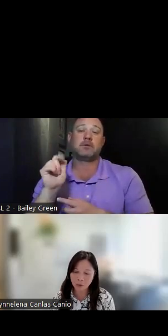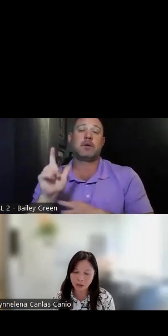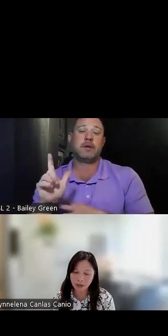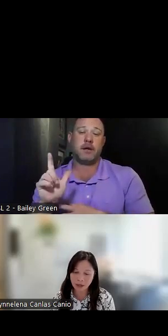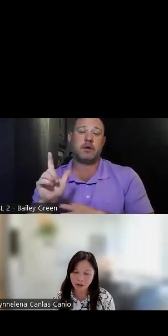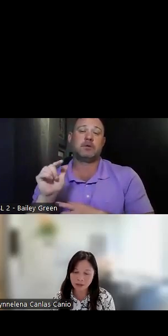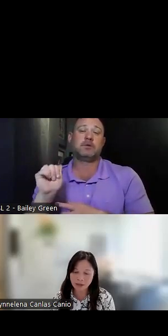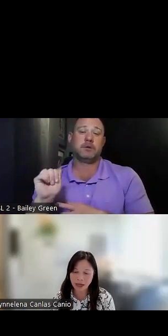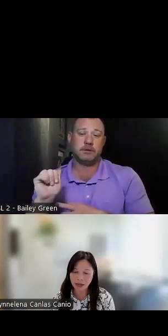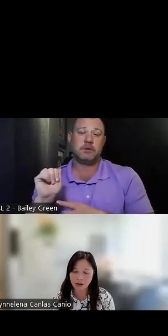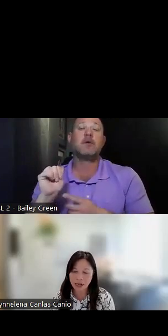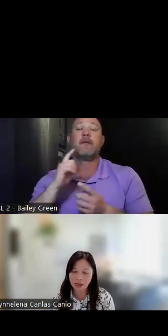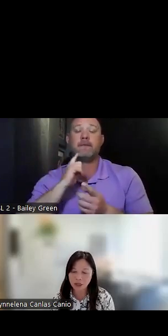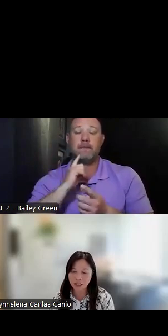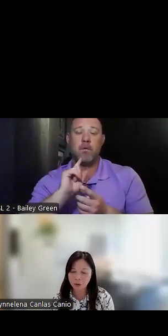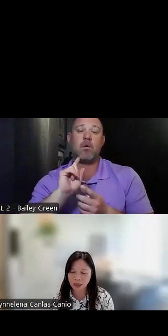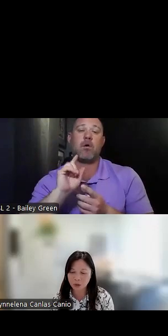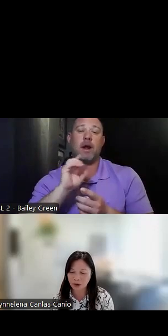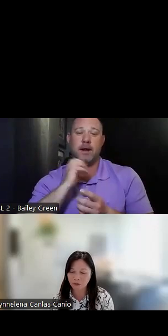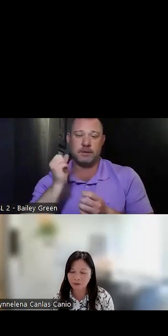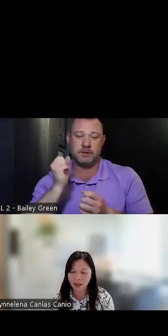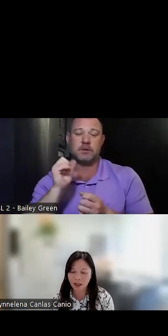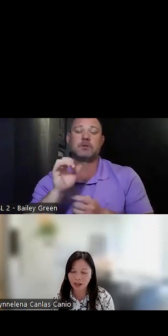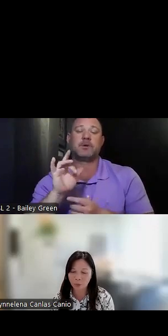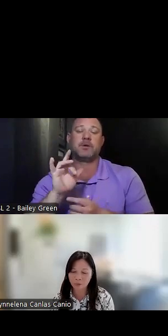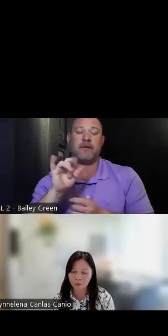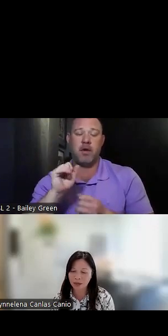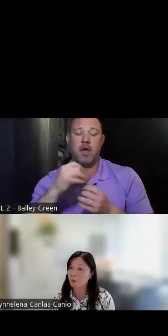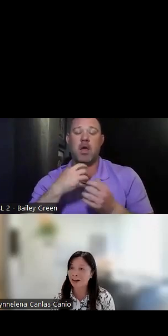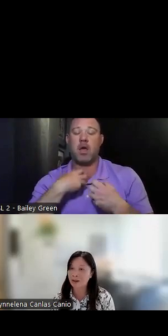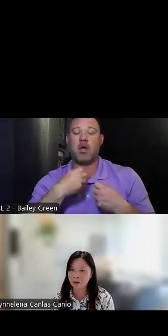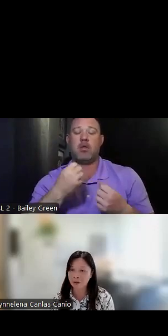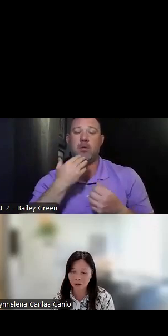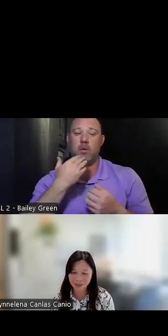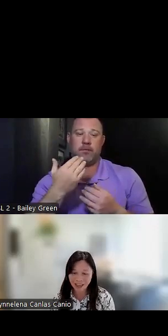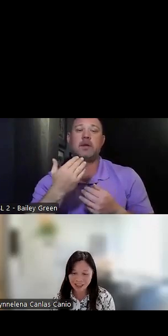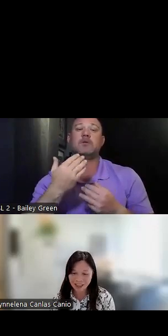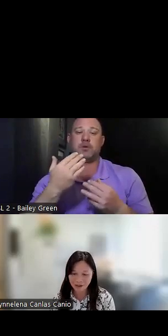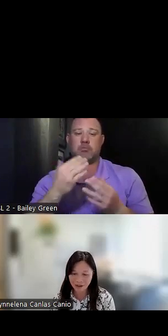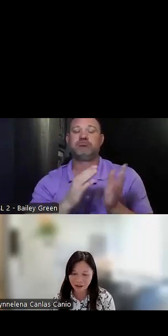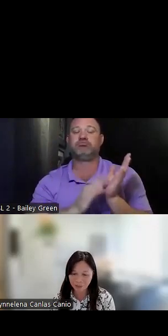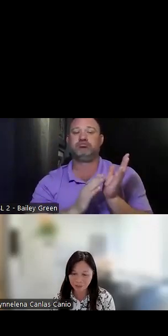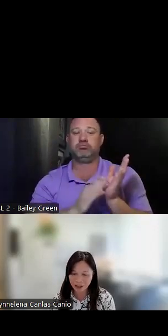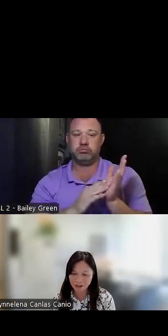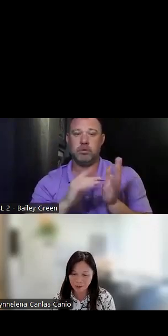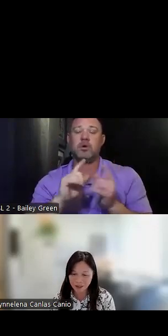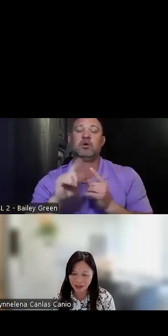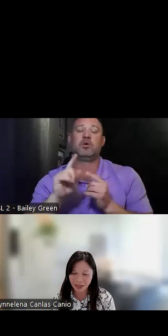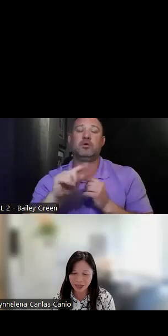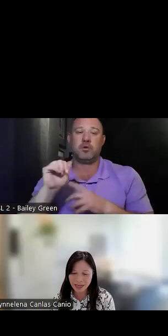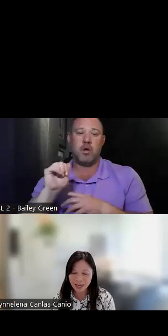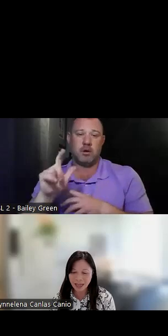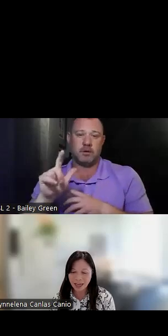for being awarded American Society on Aging 2025 Health and Wellbeing Award. So kudos to